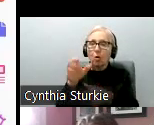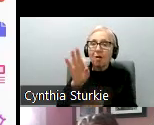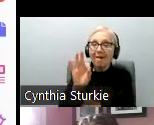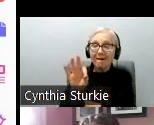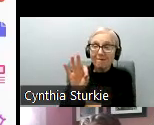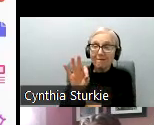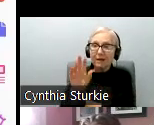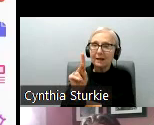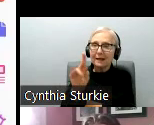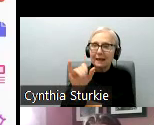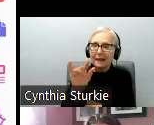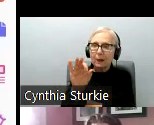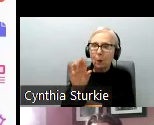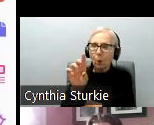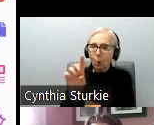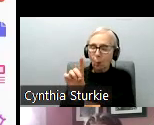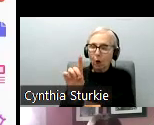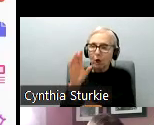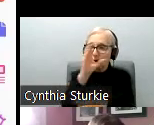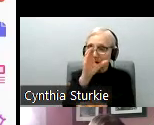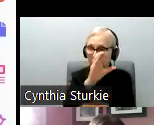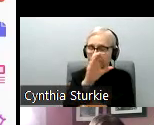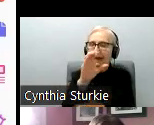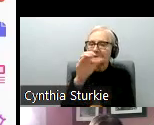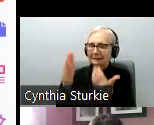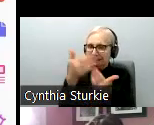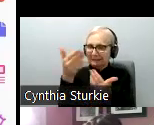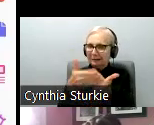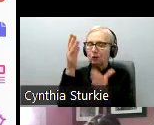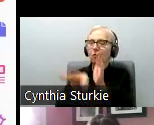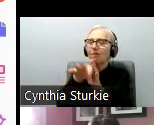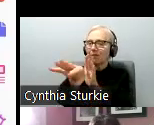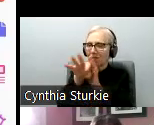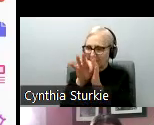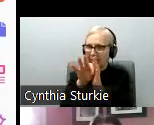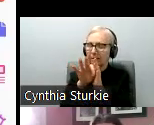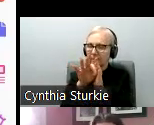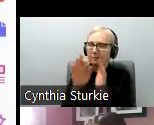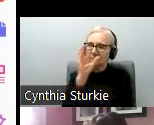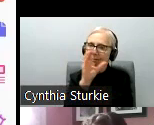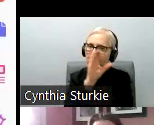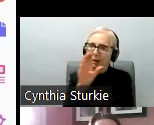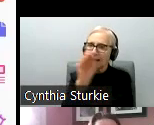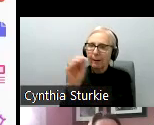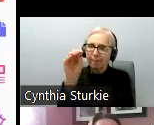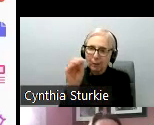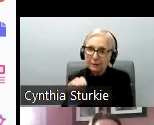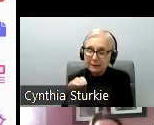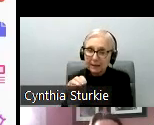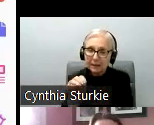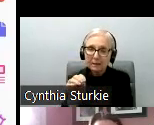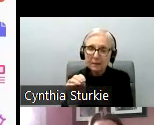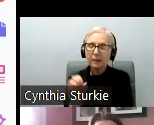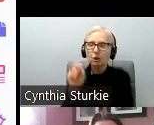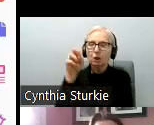a keyword to search for, that can make life a lot easier. So in that case, you could search for like %, and it should